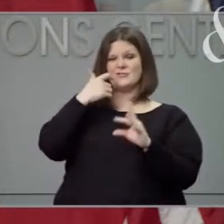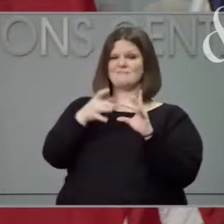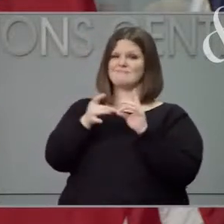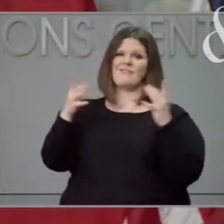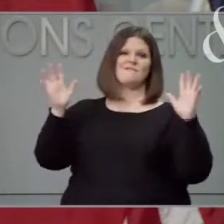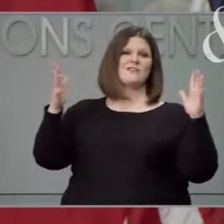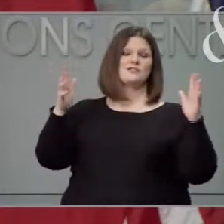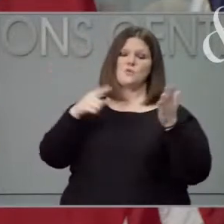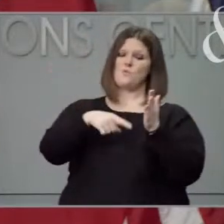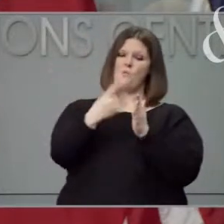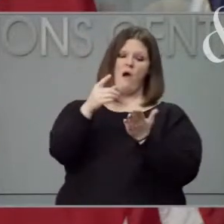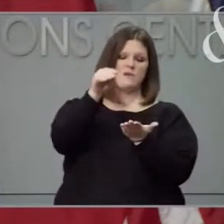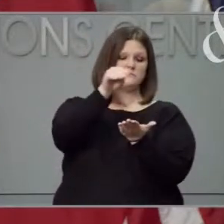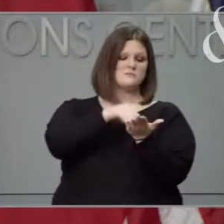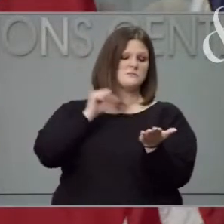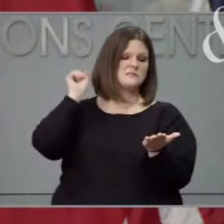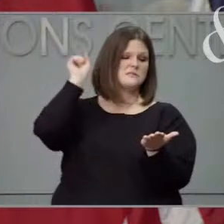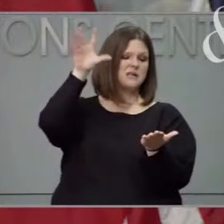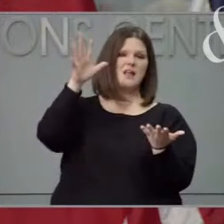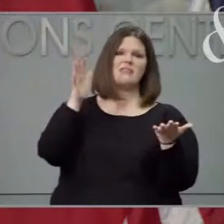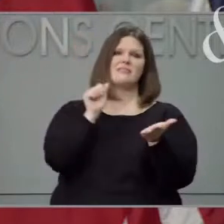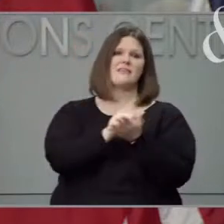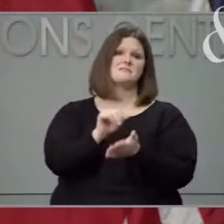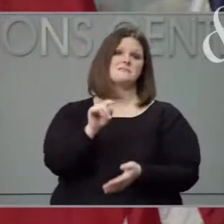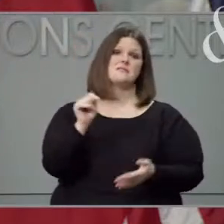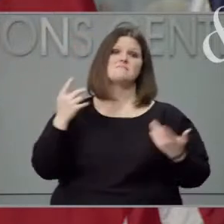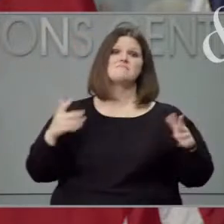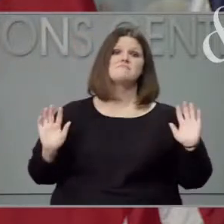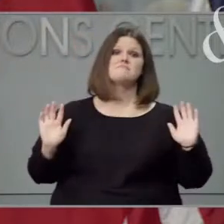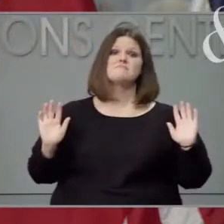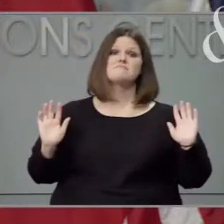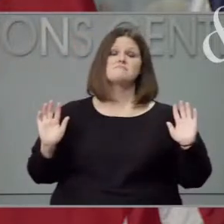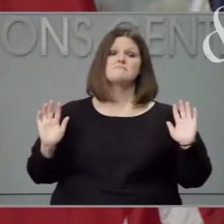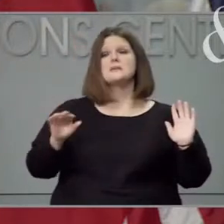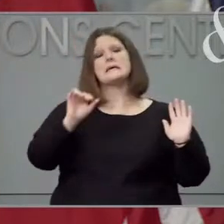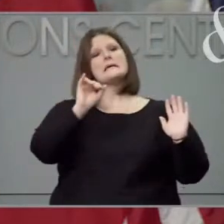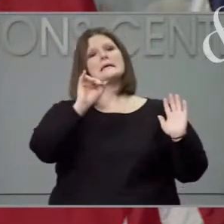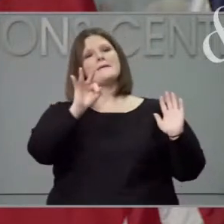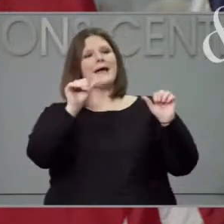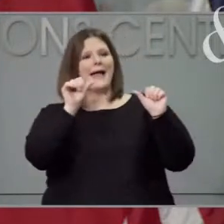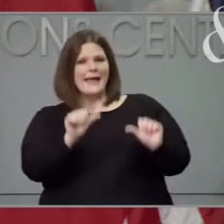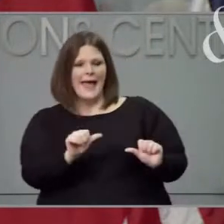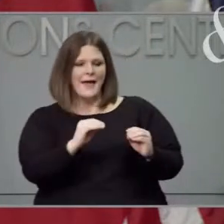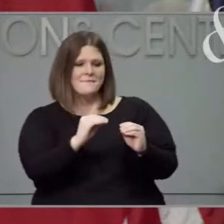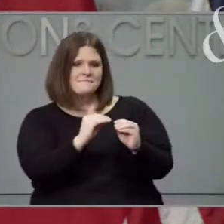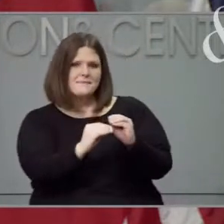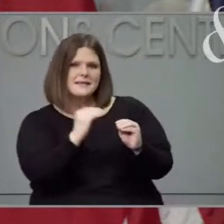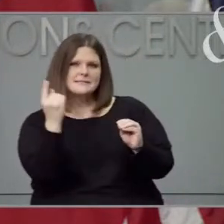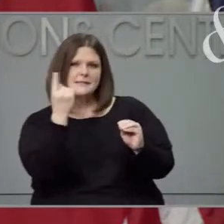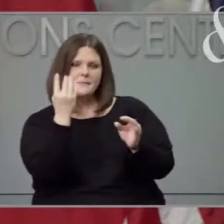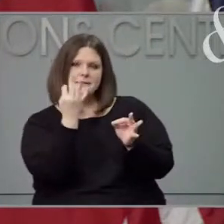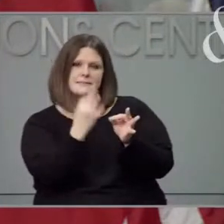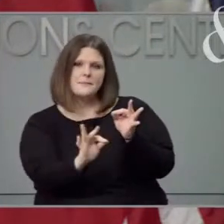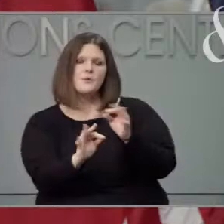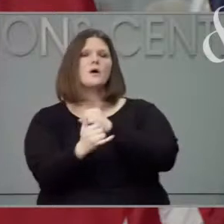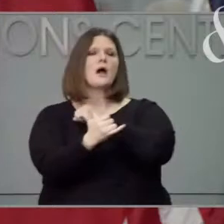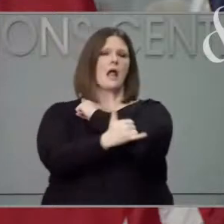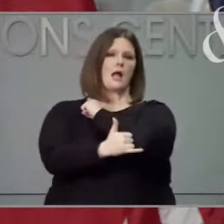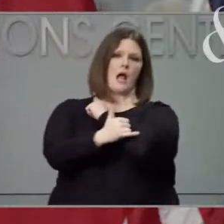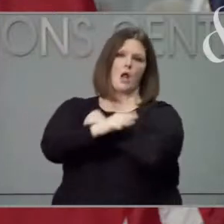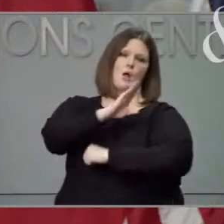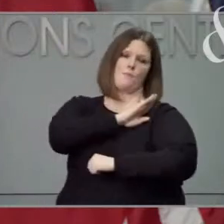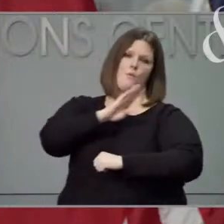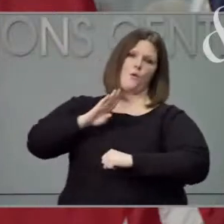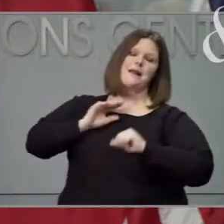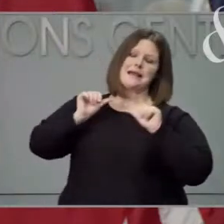been cast. If there is a cure or a deficiency that can be cured or fixed, the county boards are able to